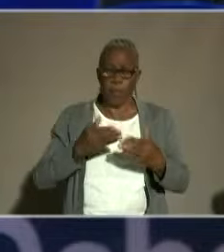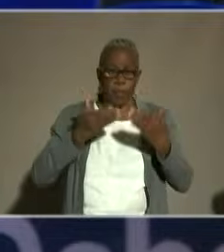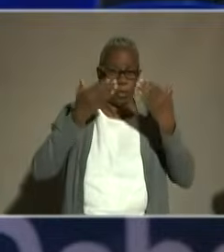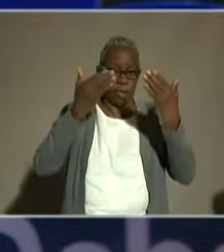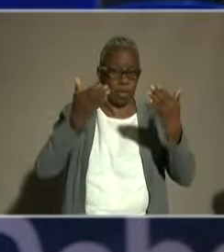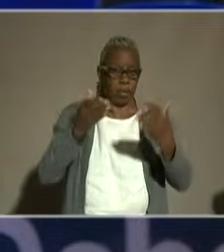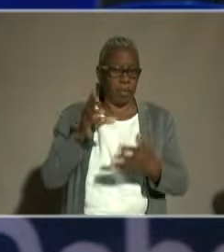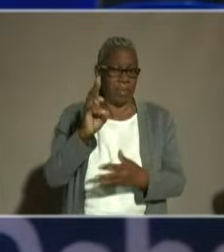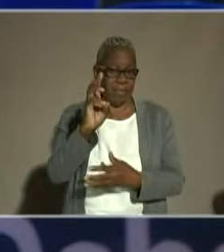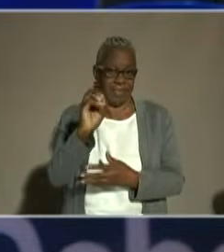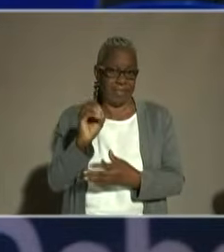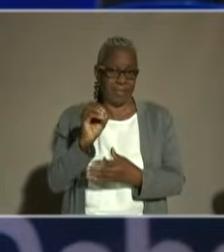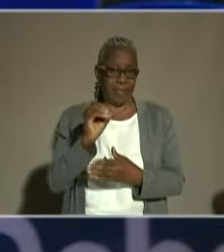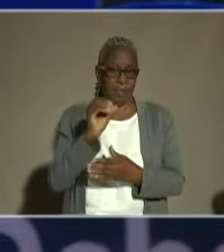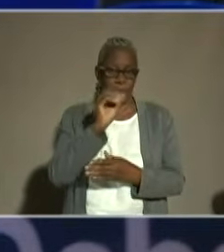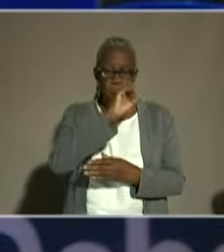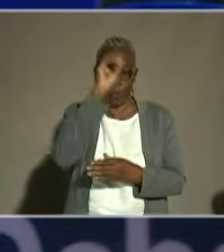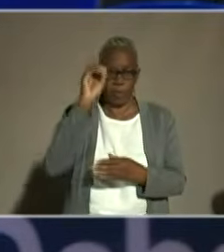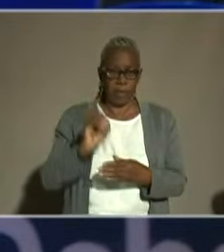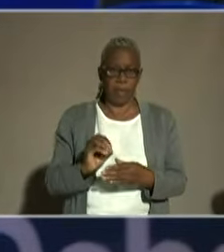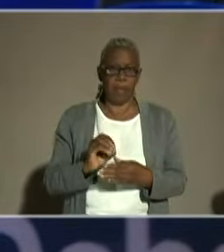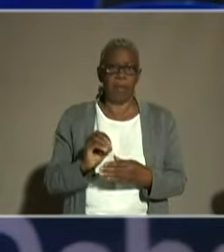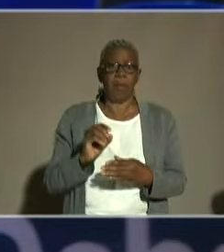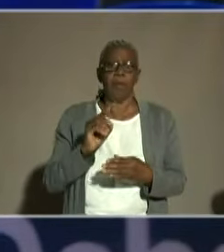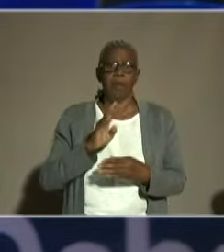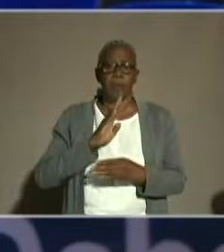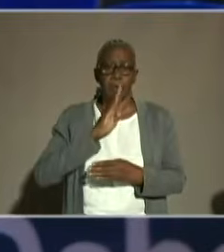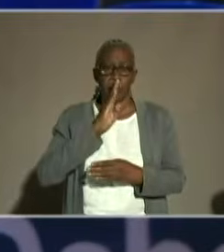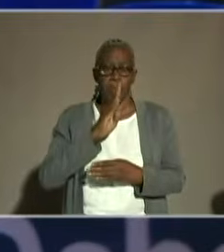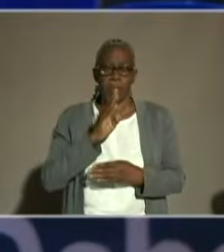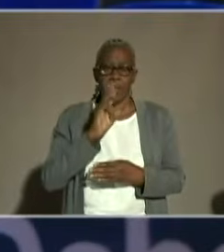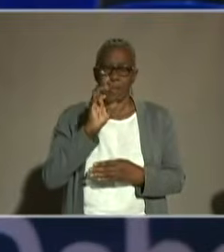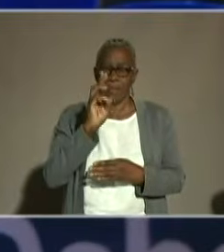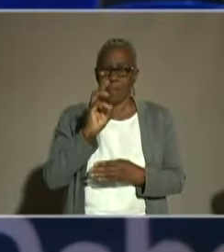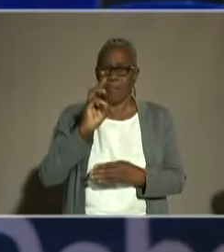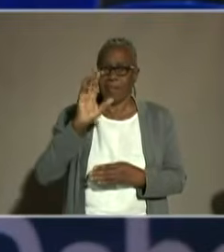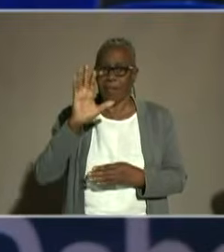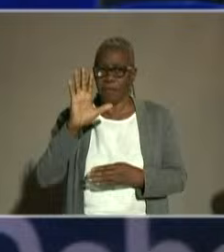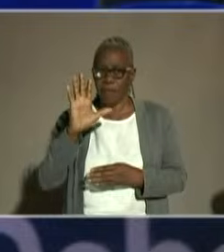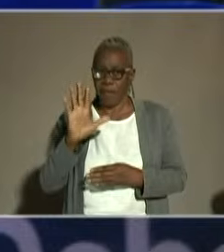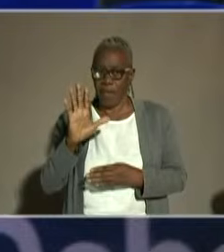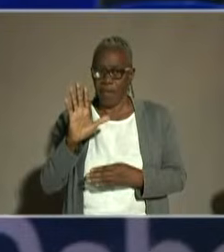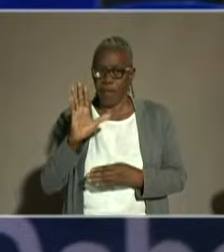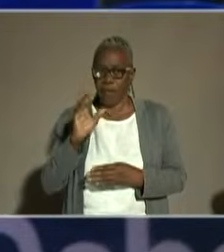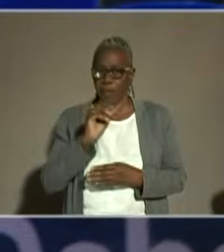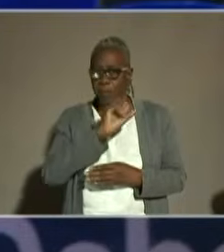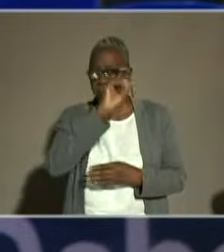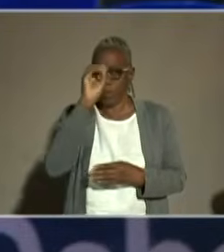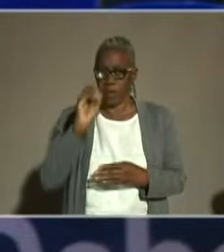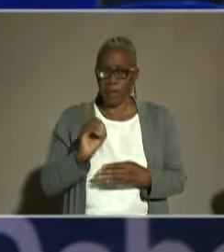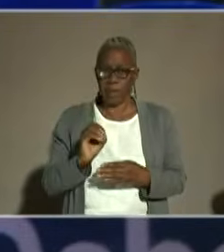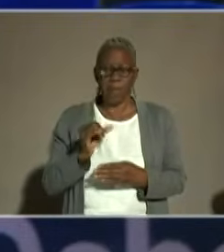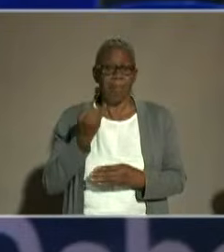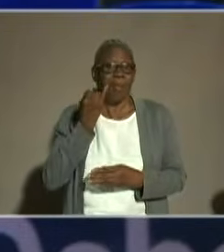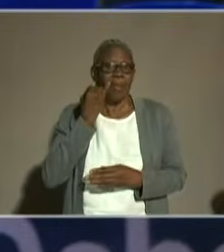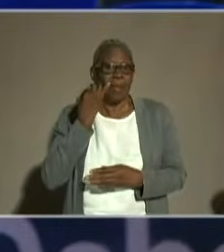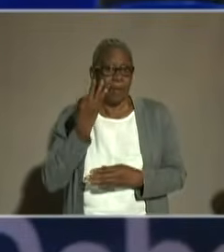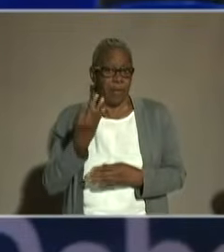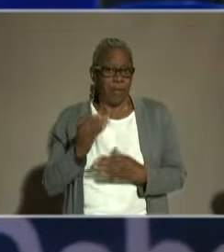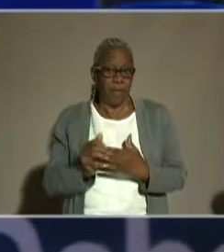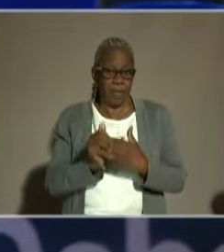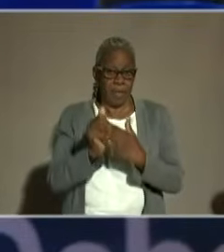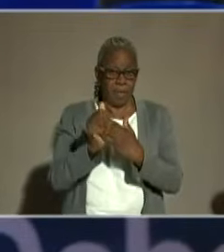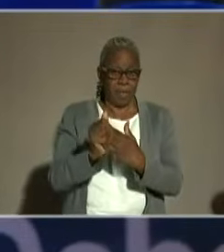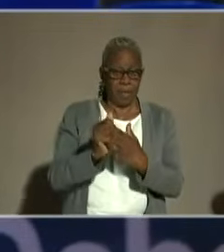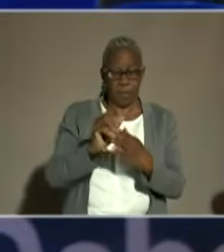60%. It is projected to be 65% thereabouts. If the leader of the opposition